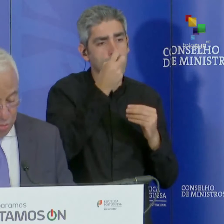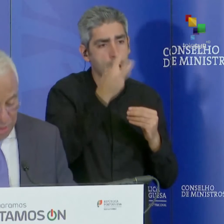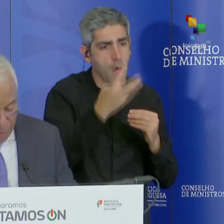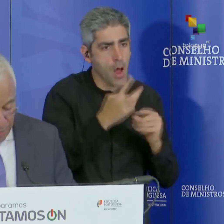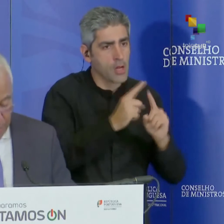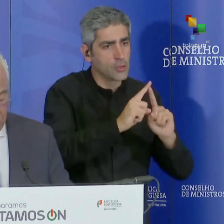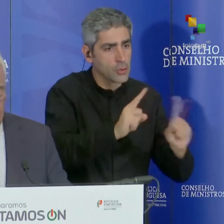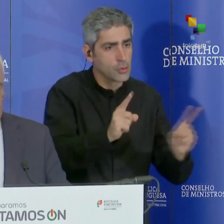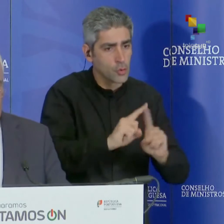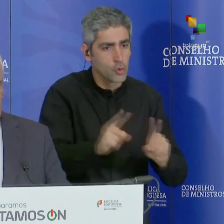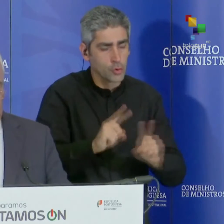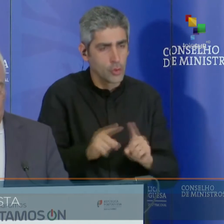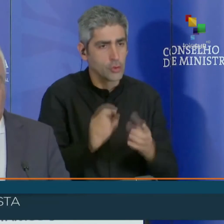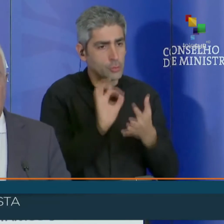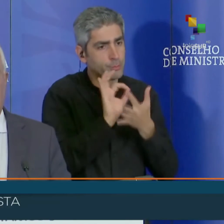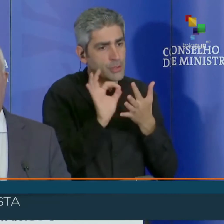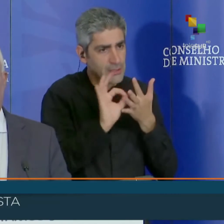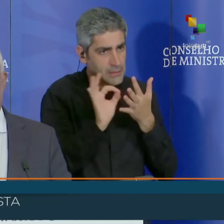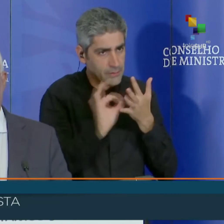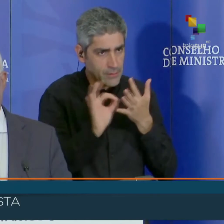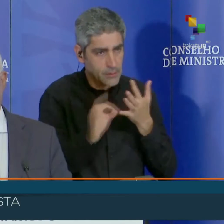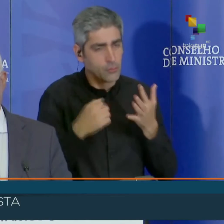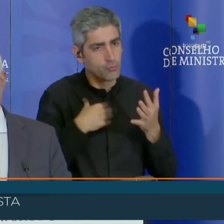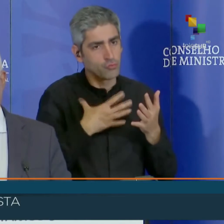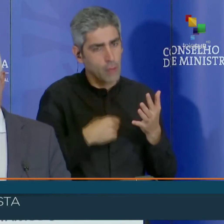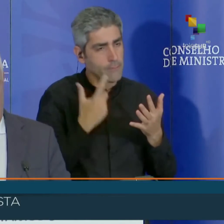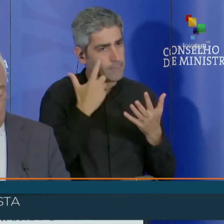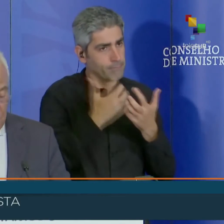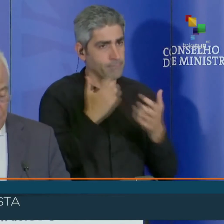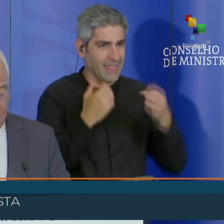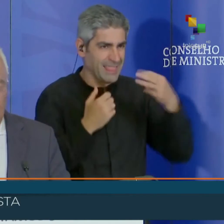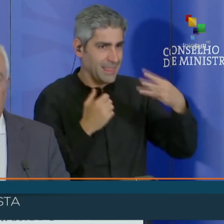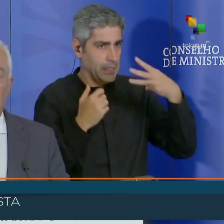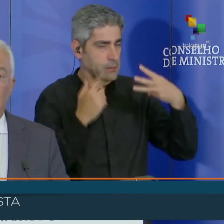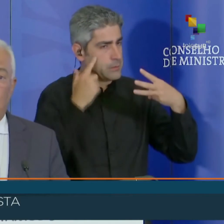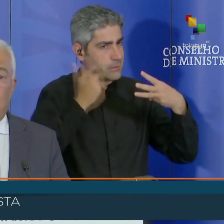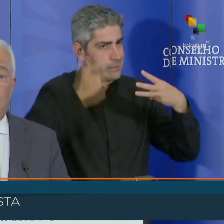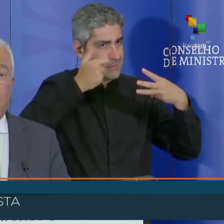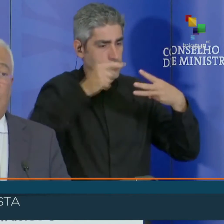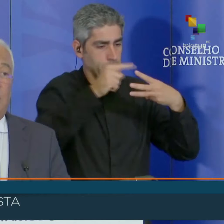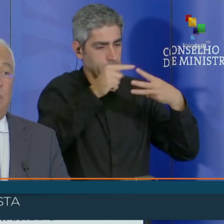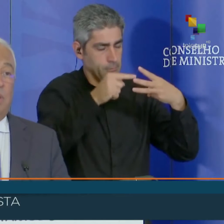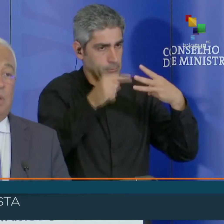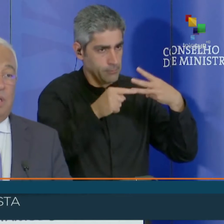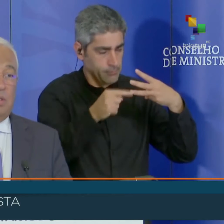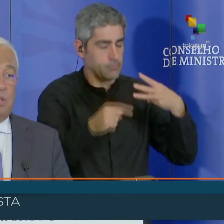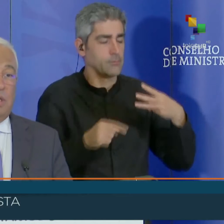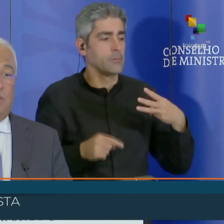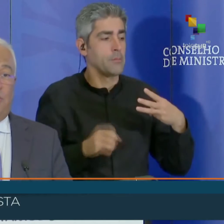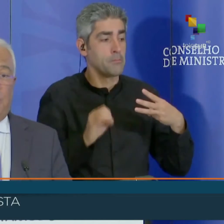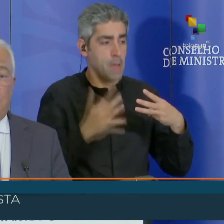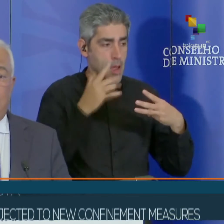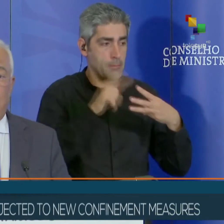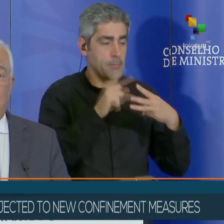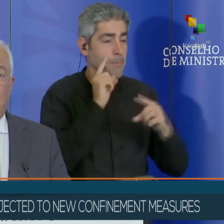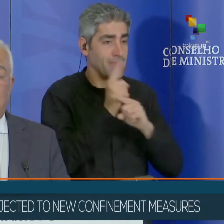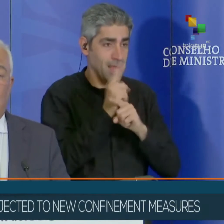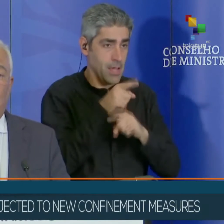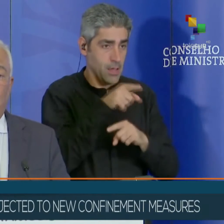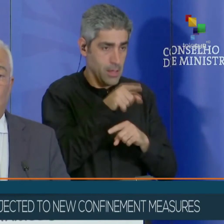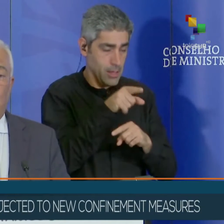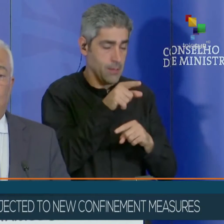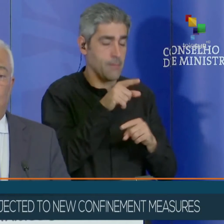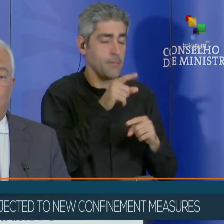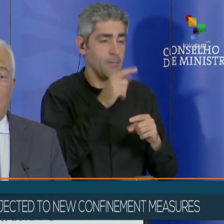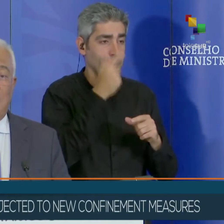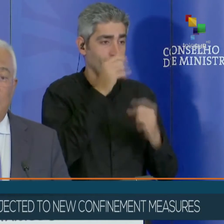will still be a set of specific restrictions, of which I would like to underline. In these parishes, the civic duty of home collections remains, that